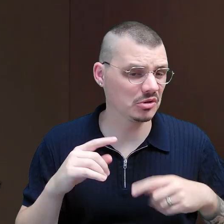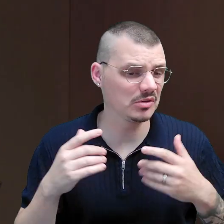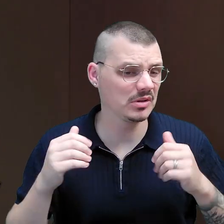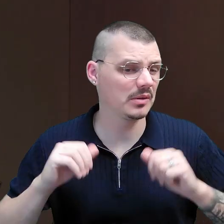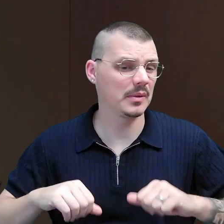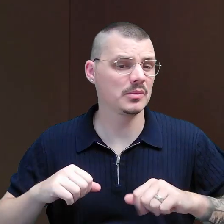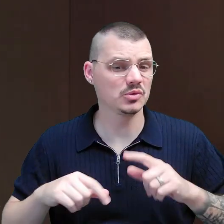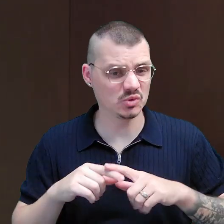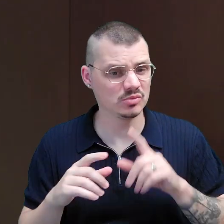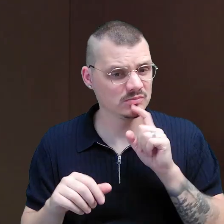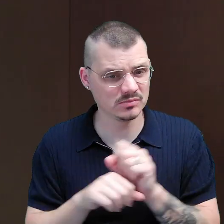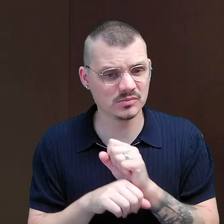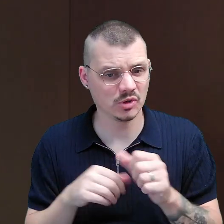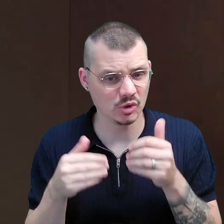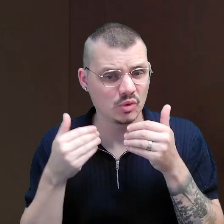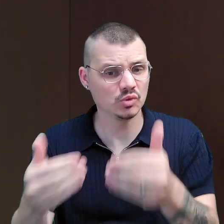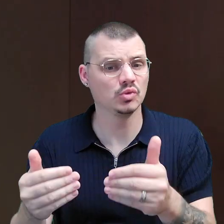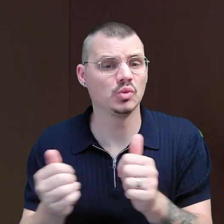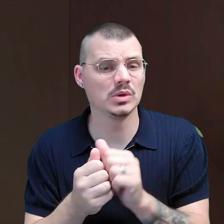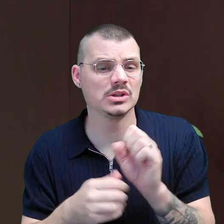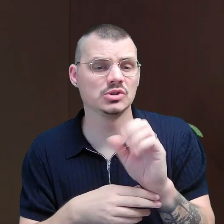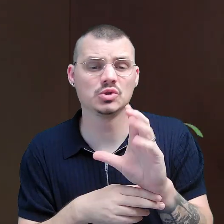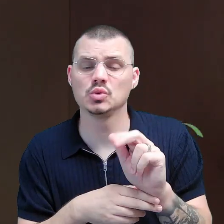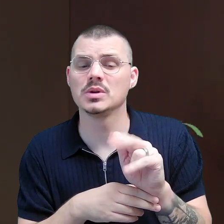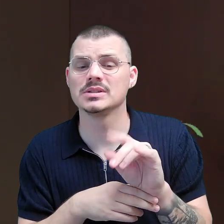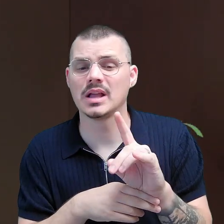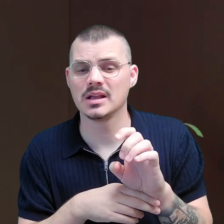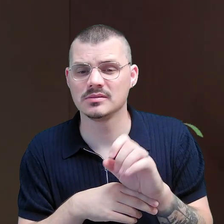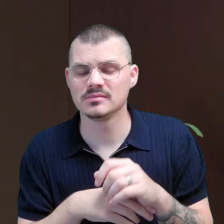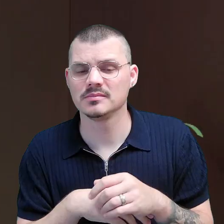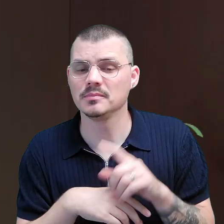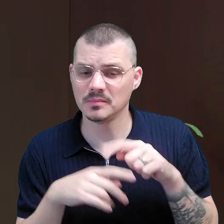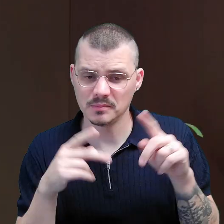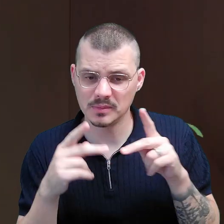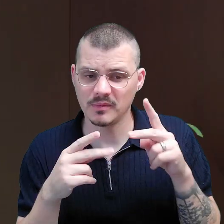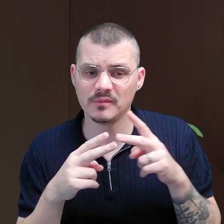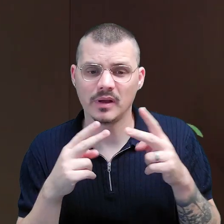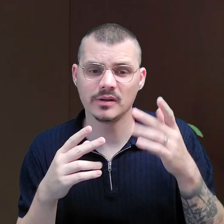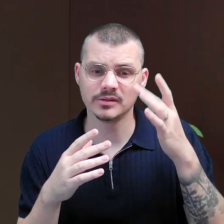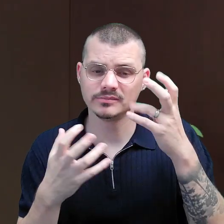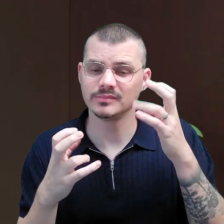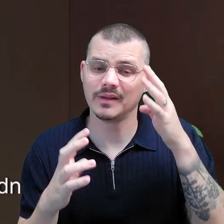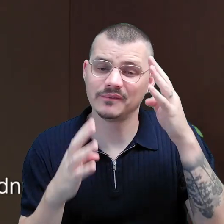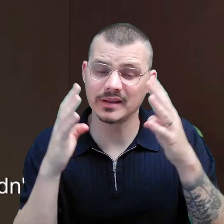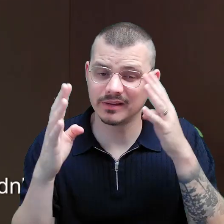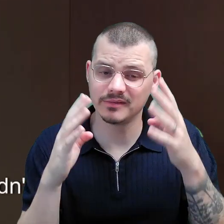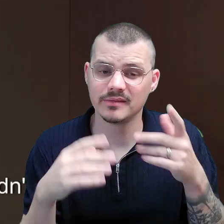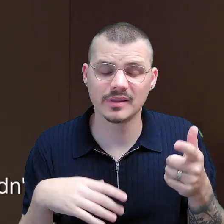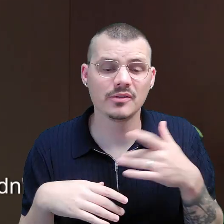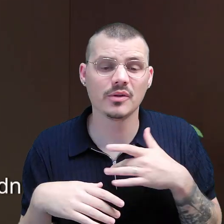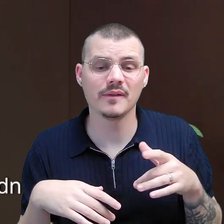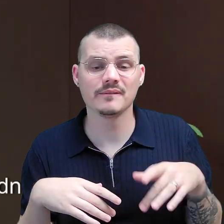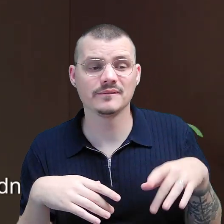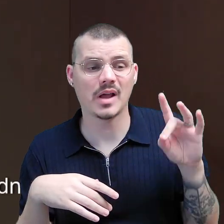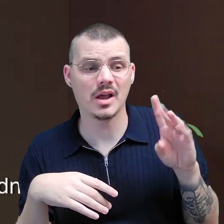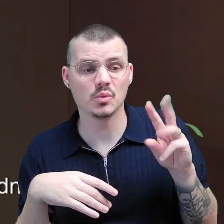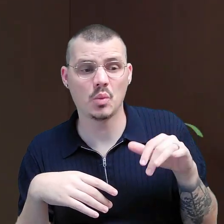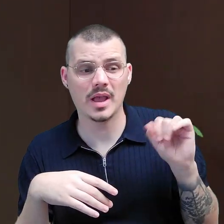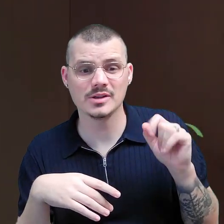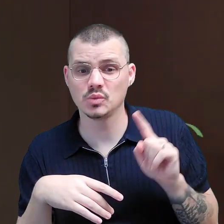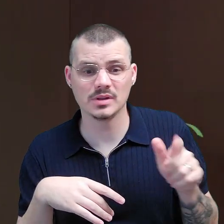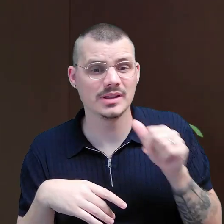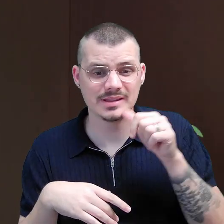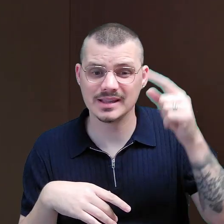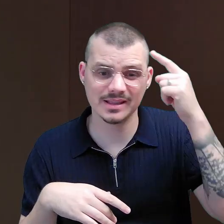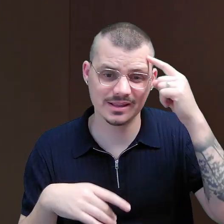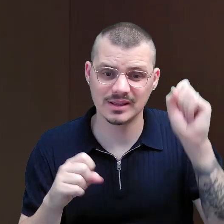their capacity for completing suicide. People were very inventive. They typically found ways where they didn't think